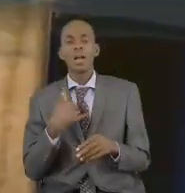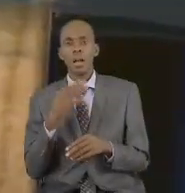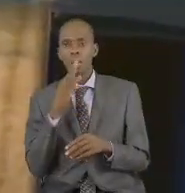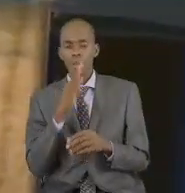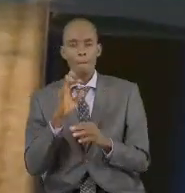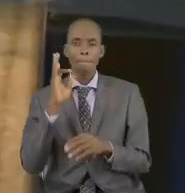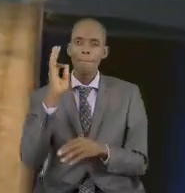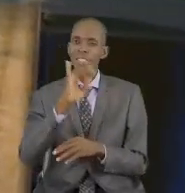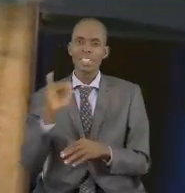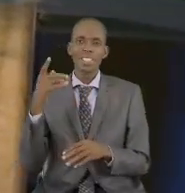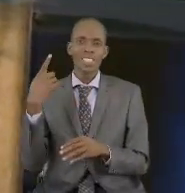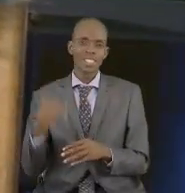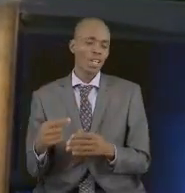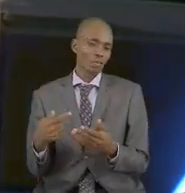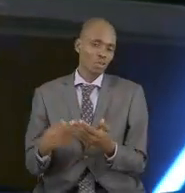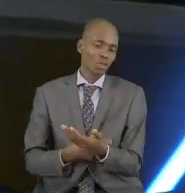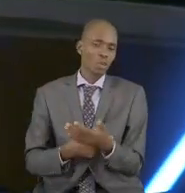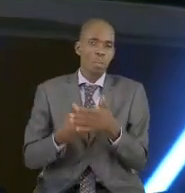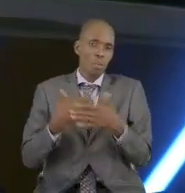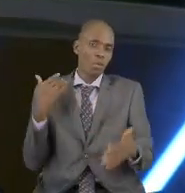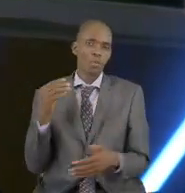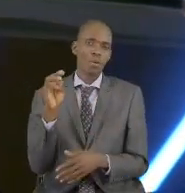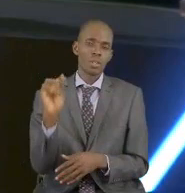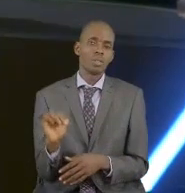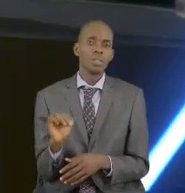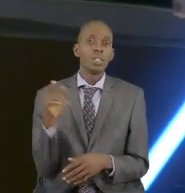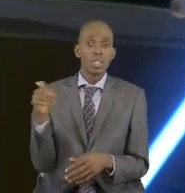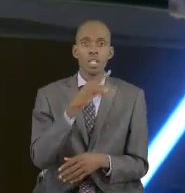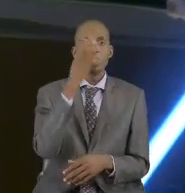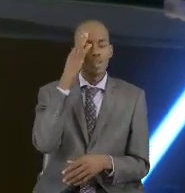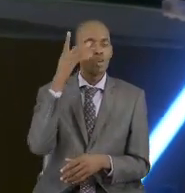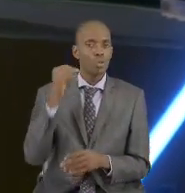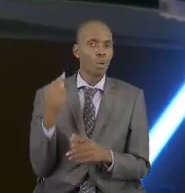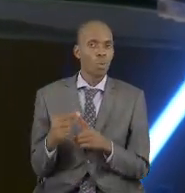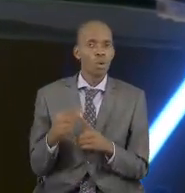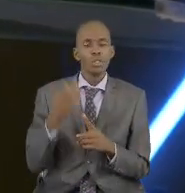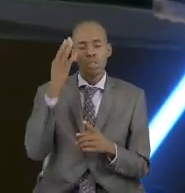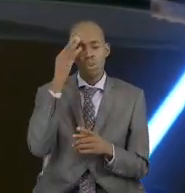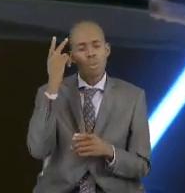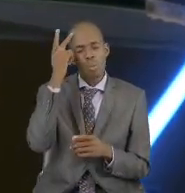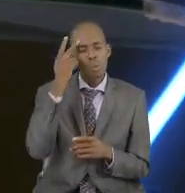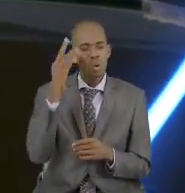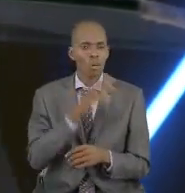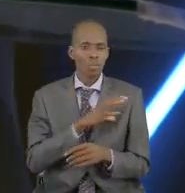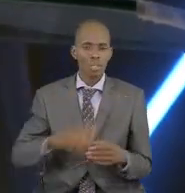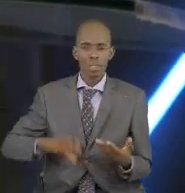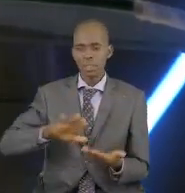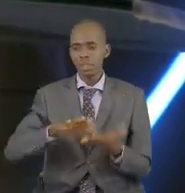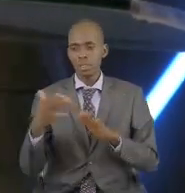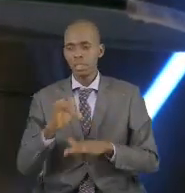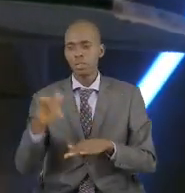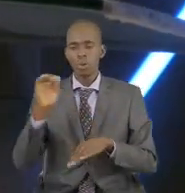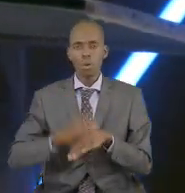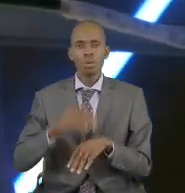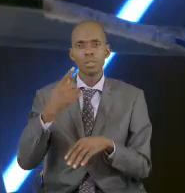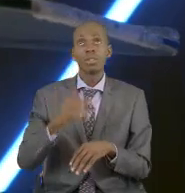him, they knew the word, they knew the purpose of Christ dying on the cross of Calvary. And he came to